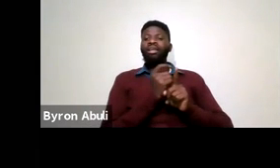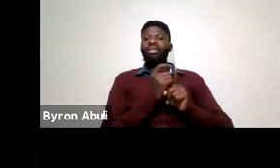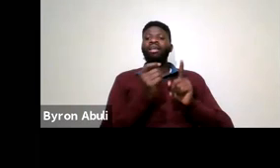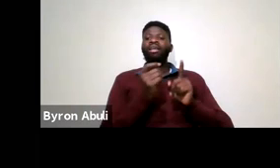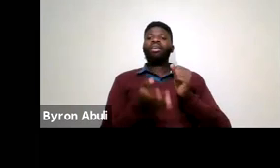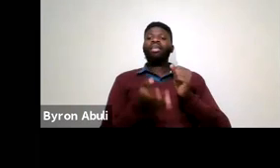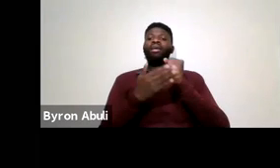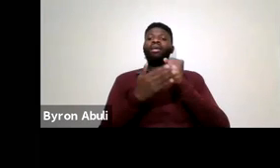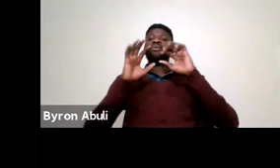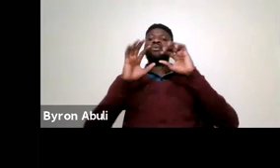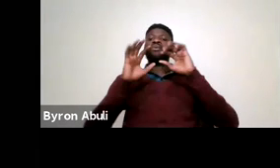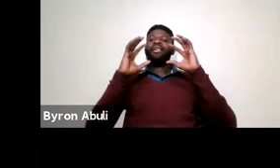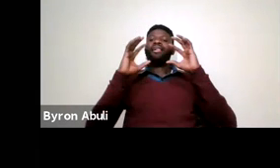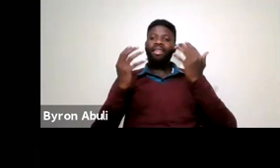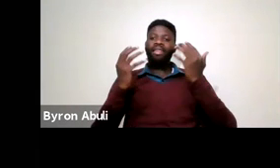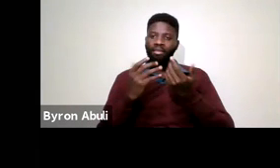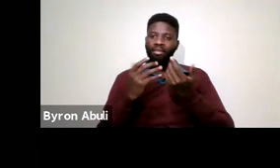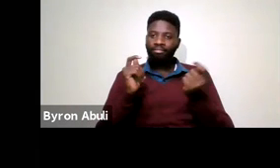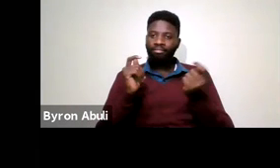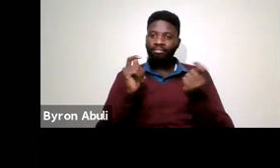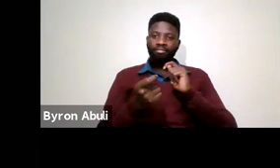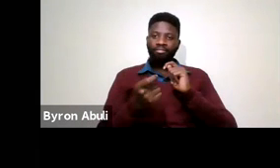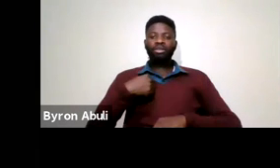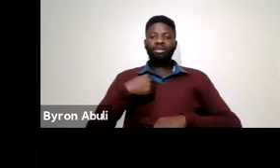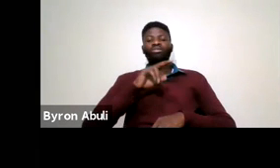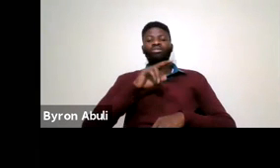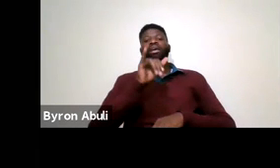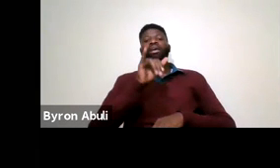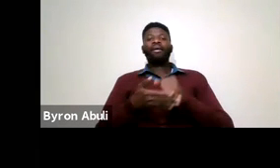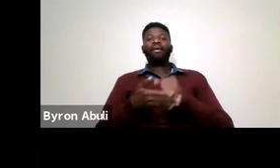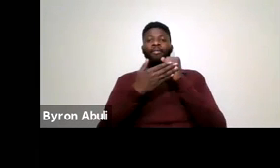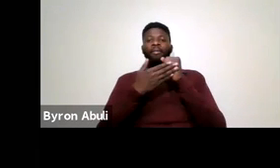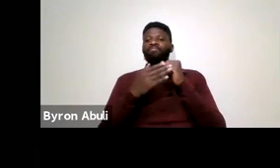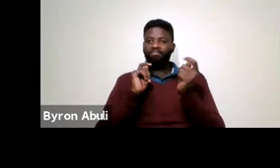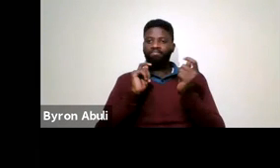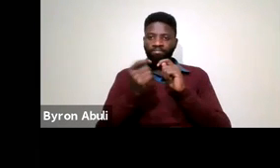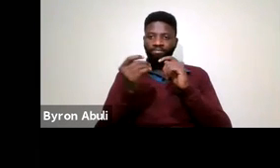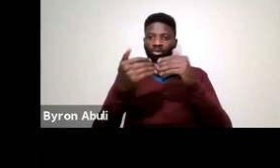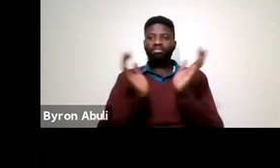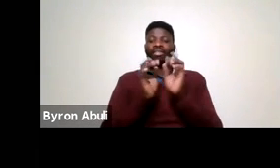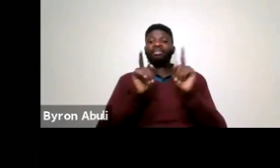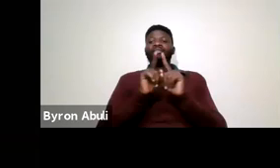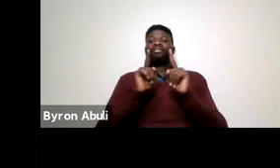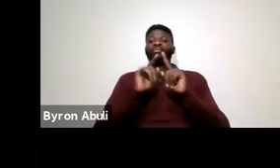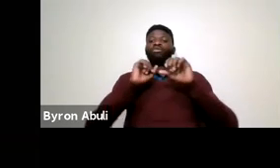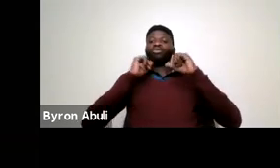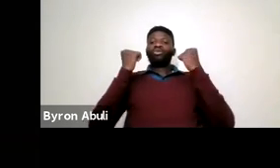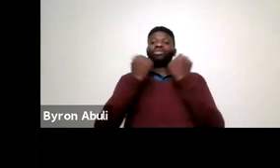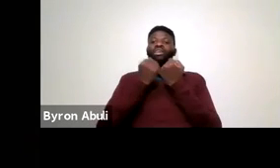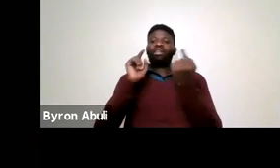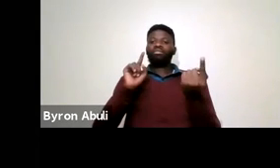use that to equip it to my community, and in turn, it will help to transform the society.